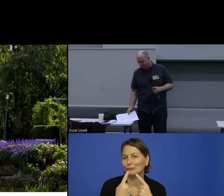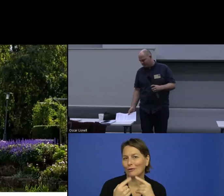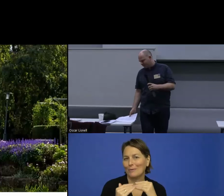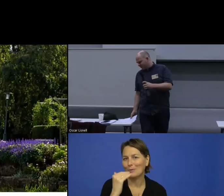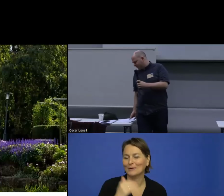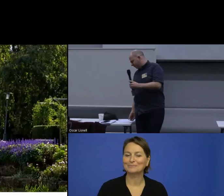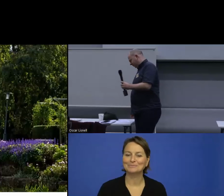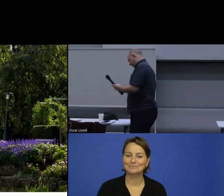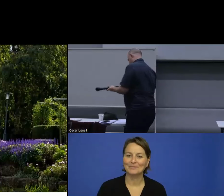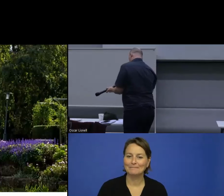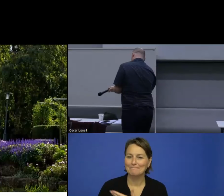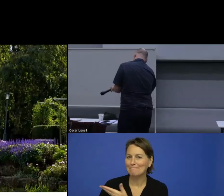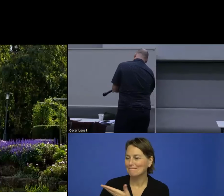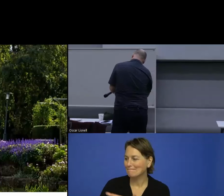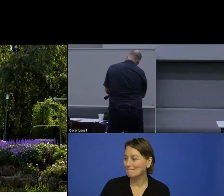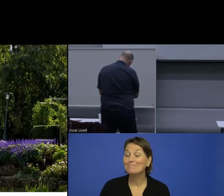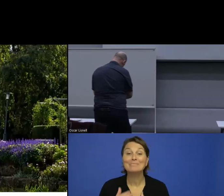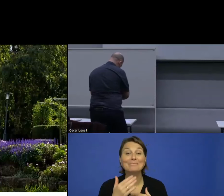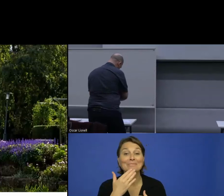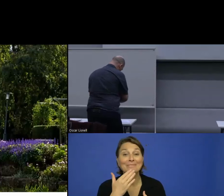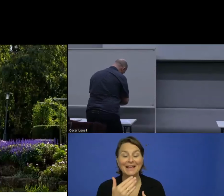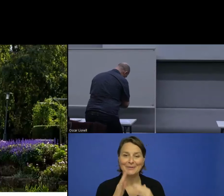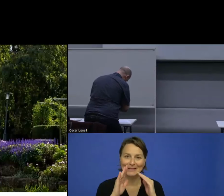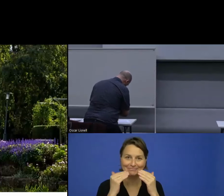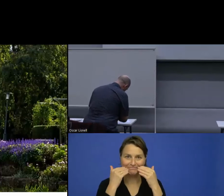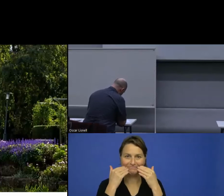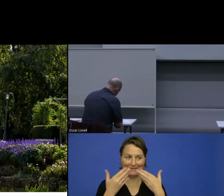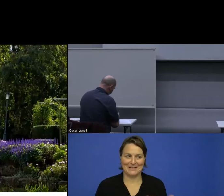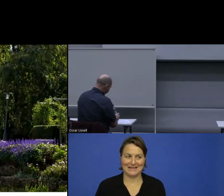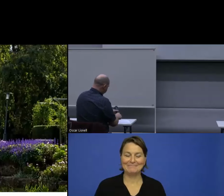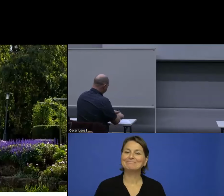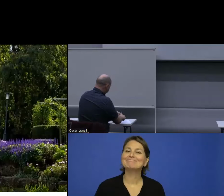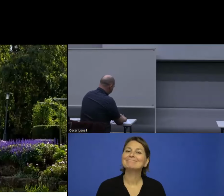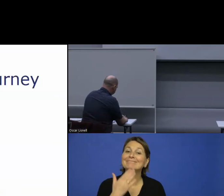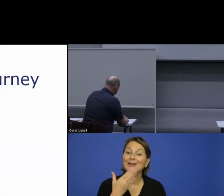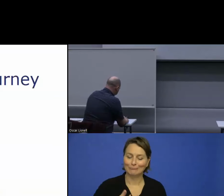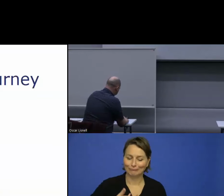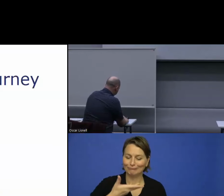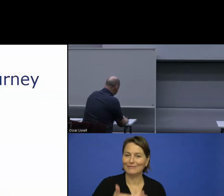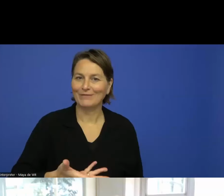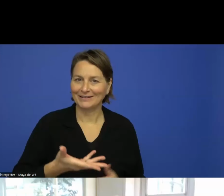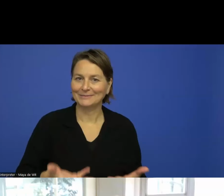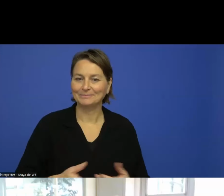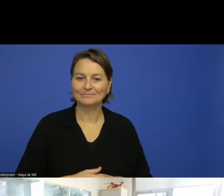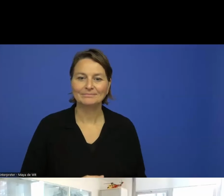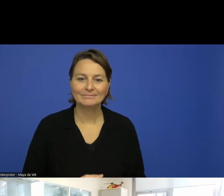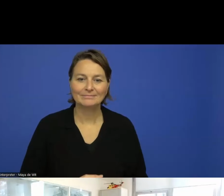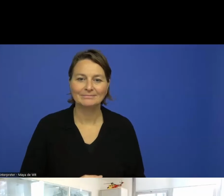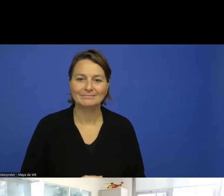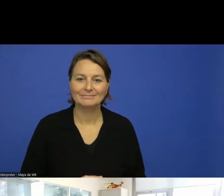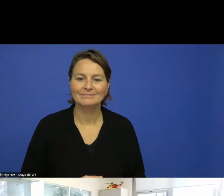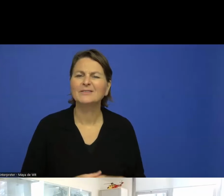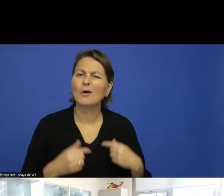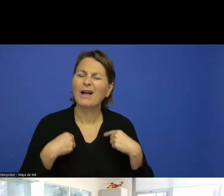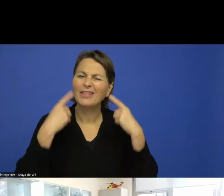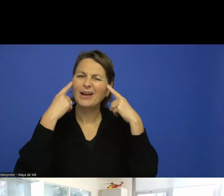Thank you. It's a real pleasure to be with you here today. So thank you for inviting me. And what I thought I'd do is take on a journey